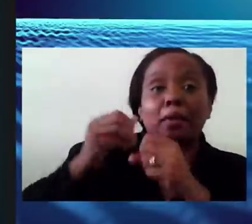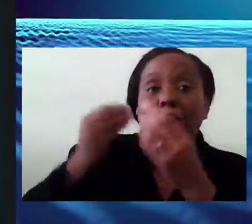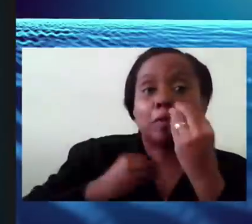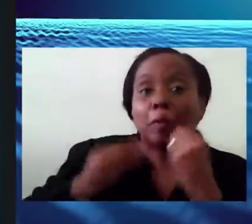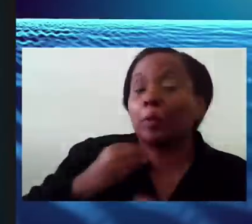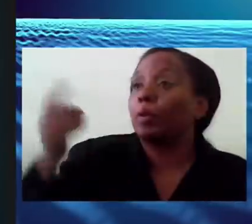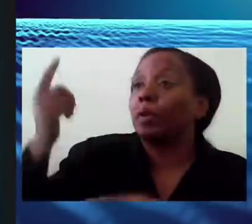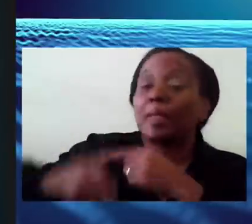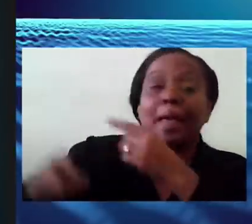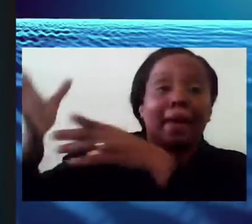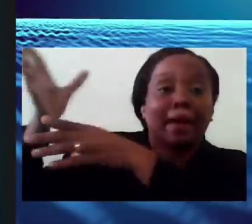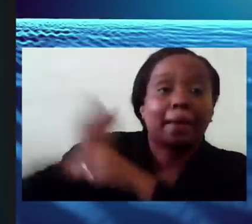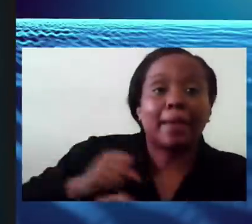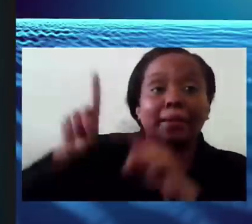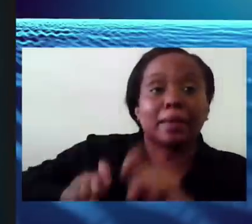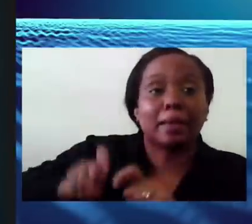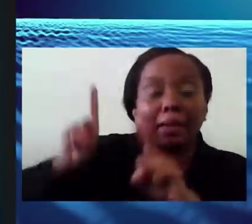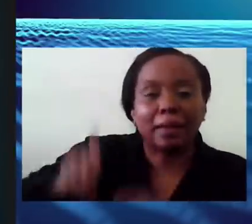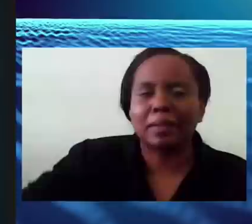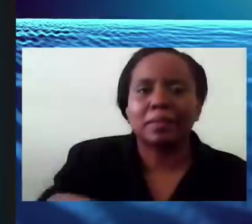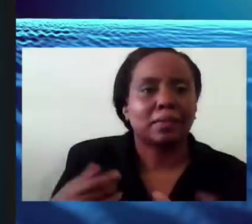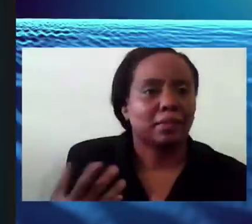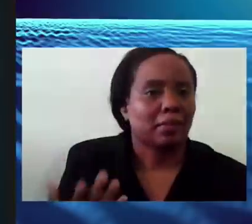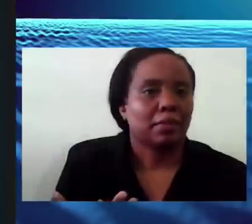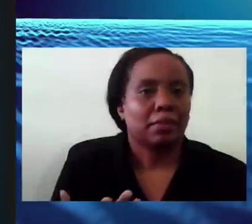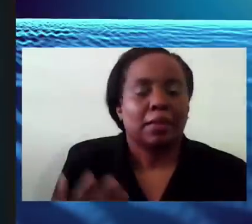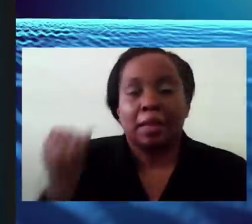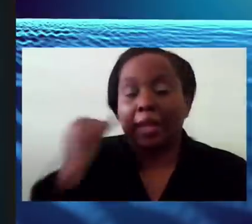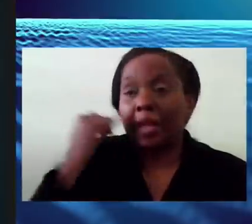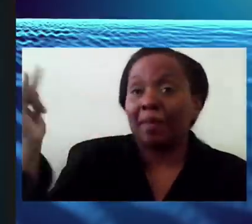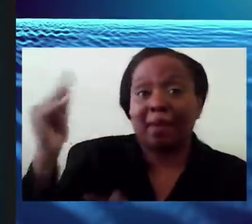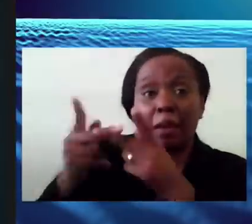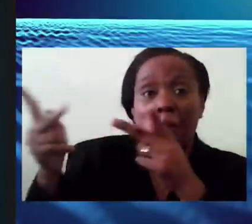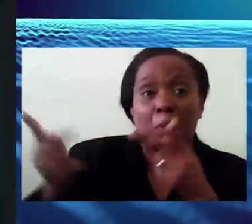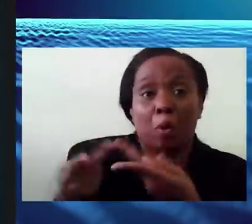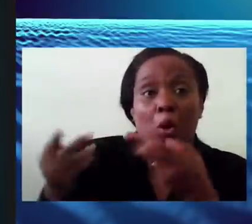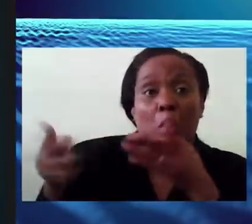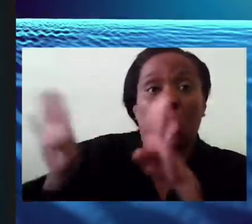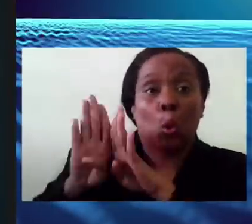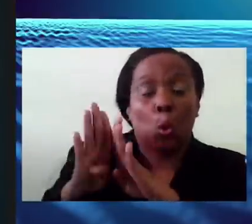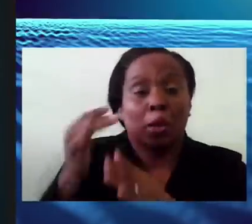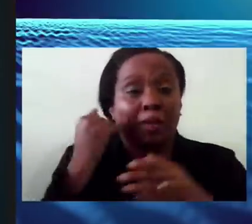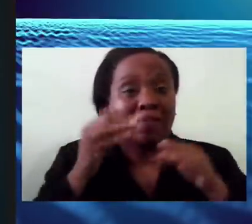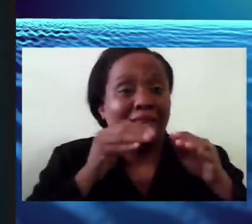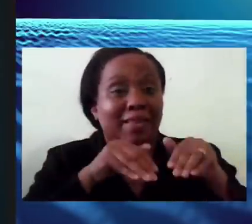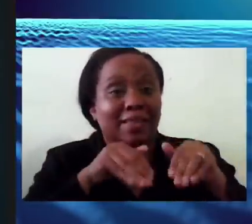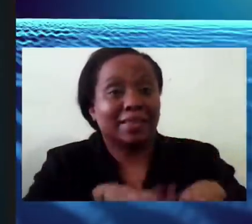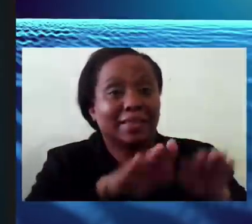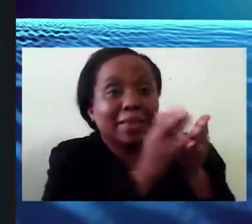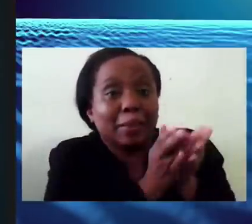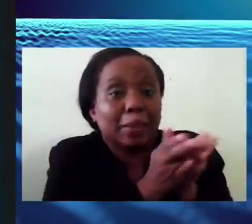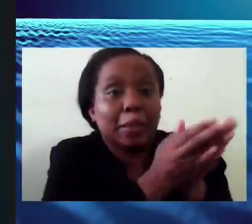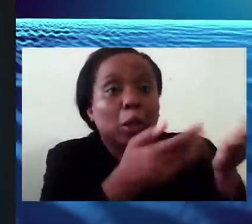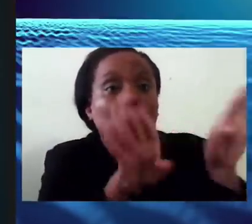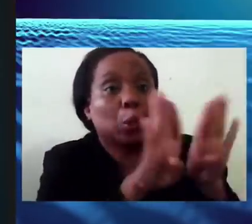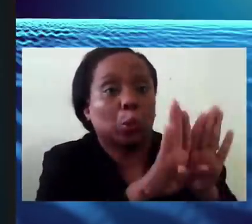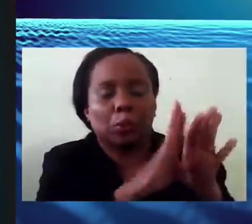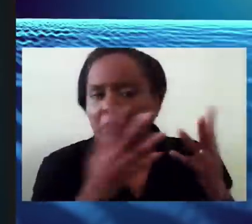get basic supplies in with the airport and the seaport closed. Colonel Bostic may tell you this, but even